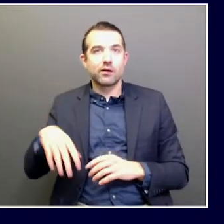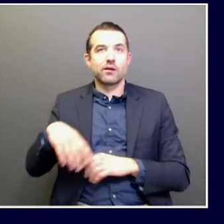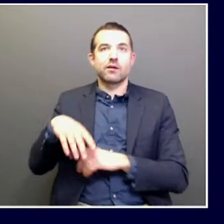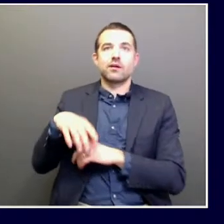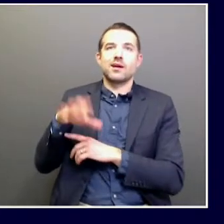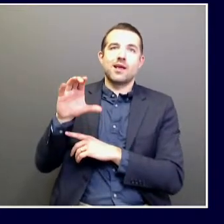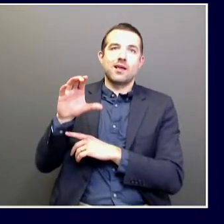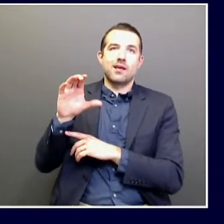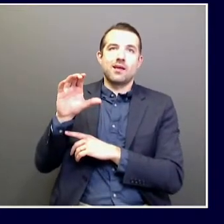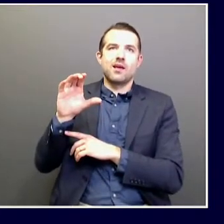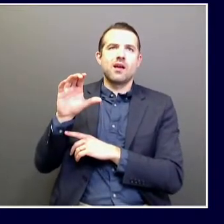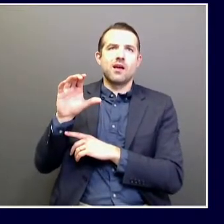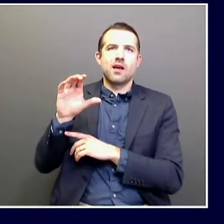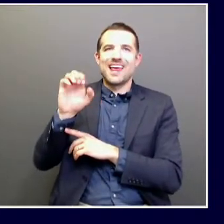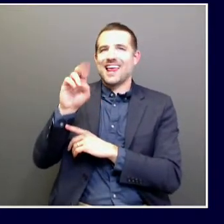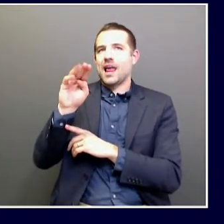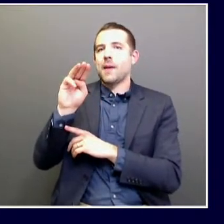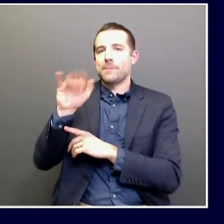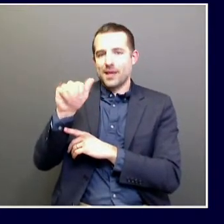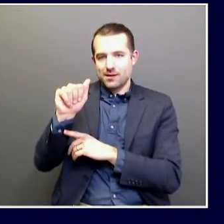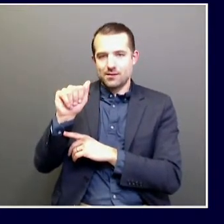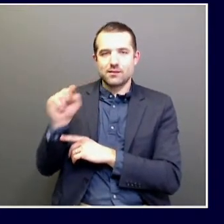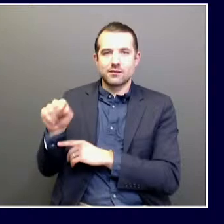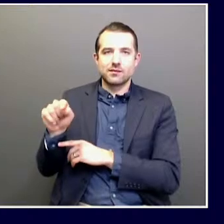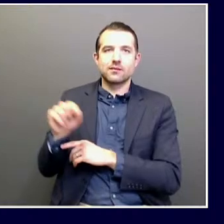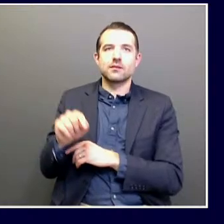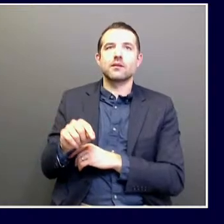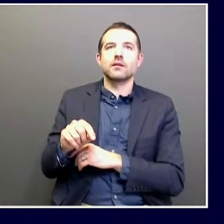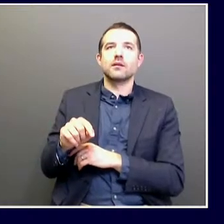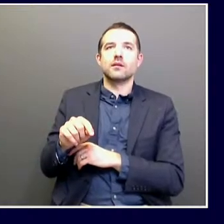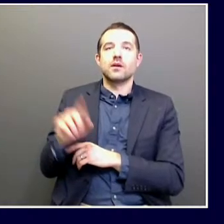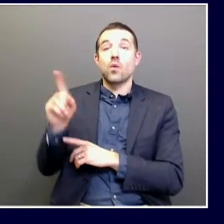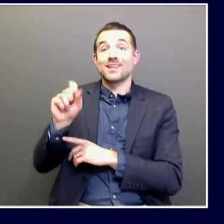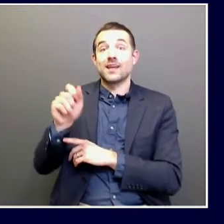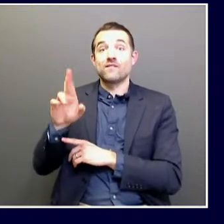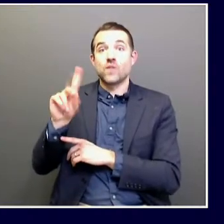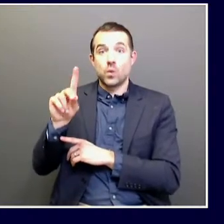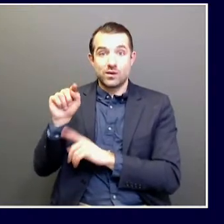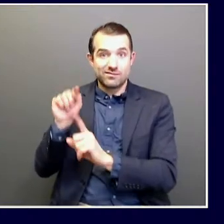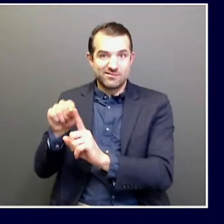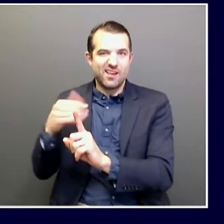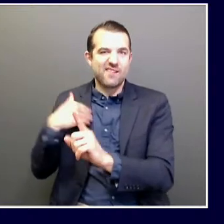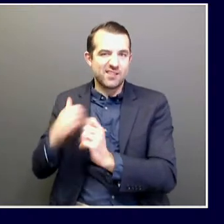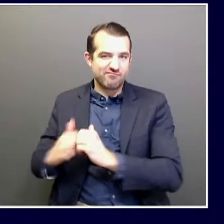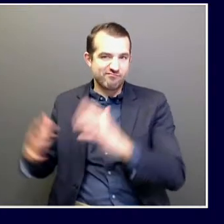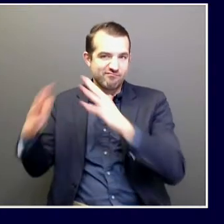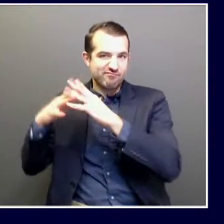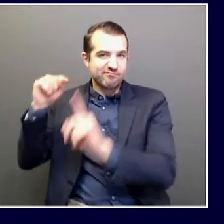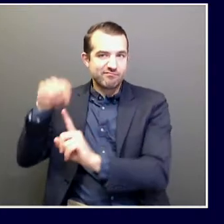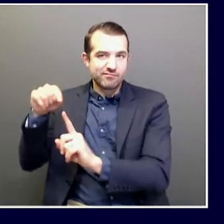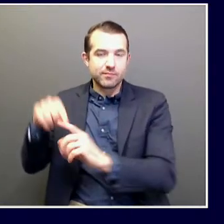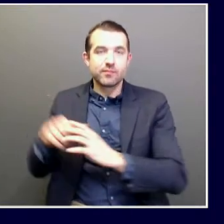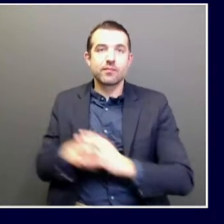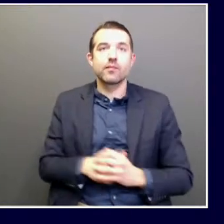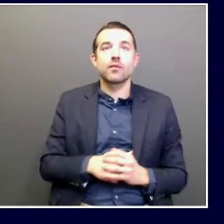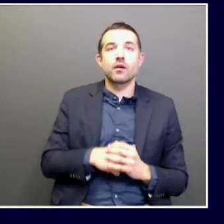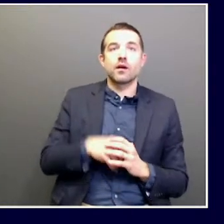colleagues at Central Maine Medical Center, working in partnership with local groups, have been running at the Auburn